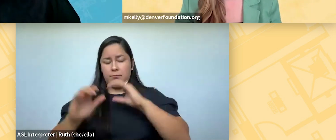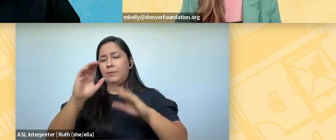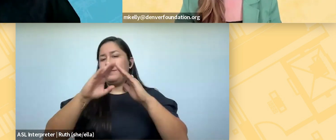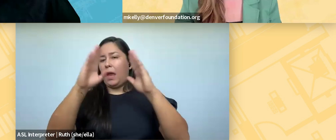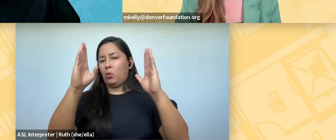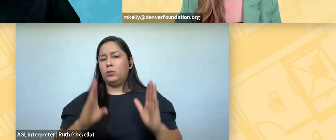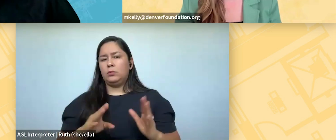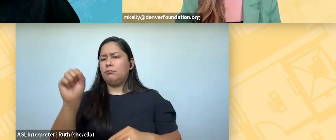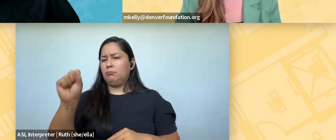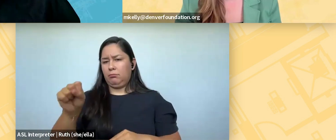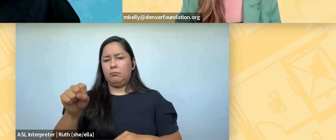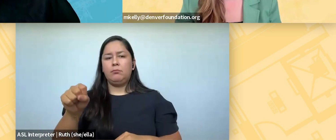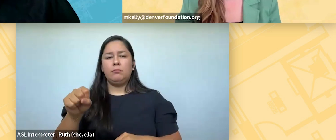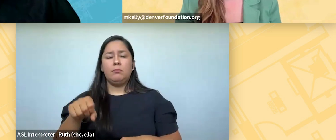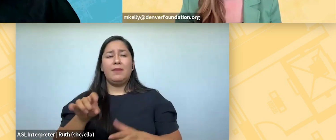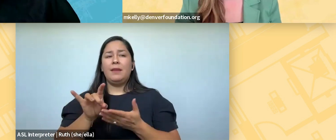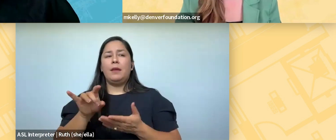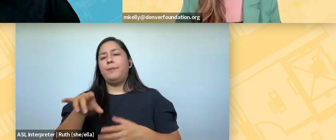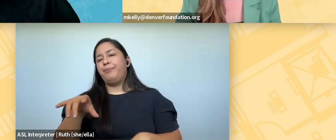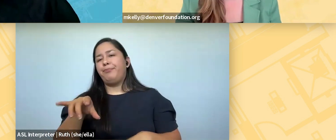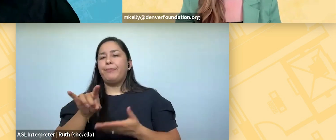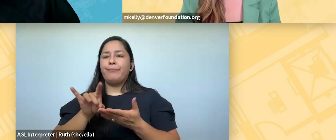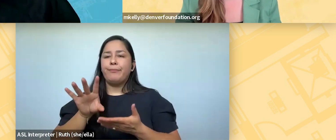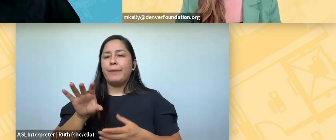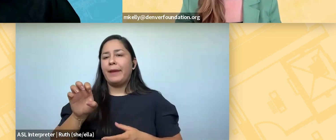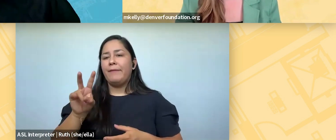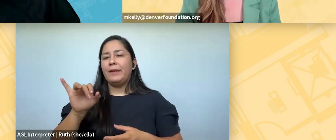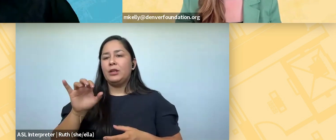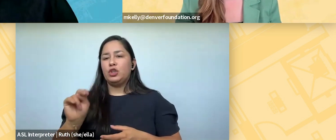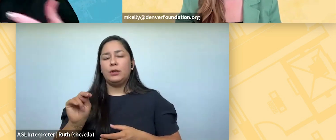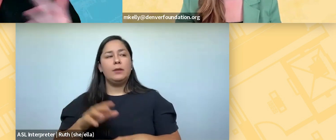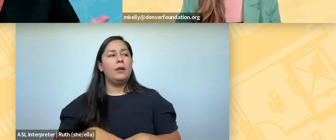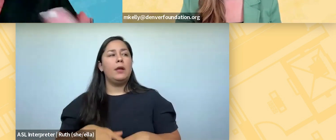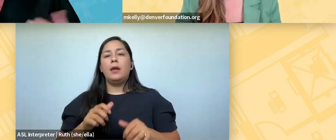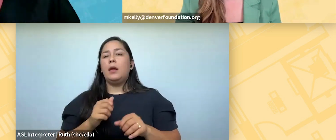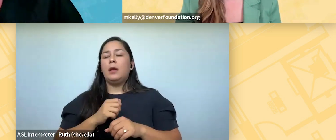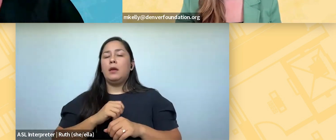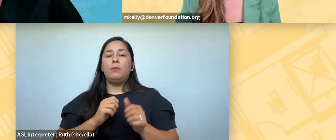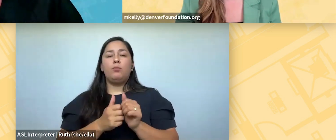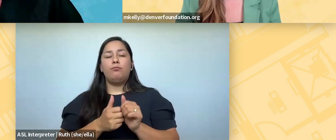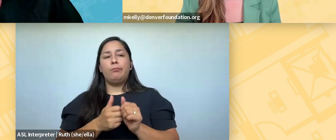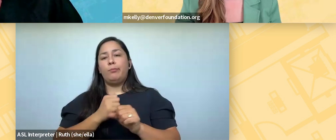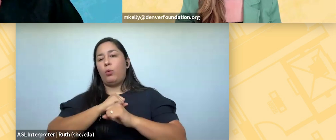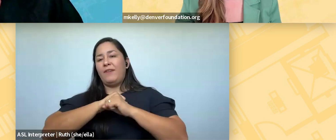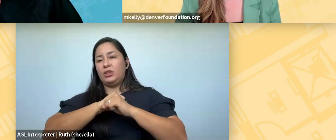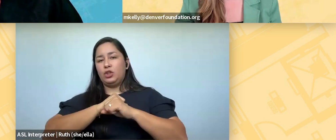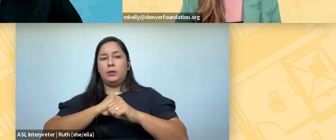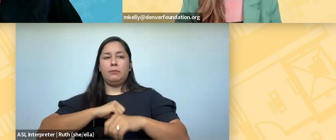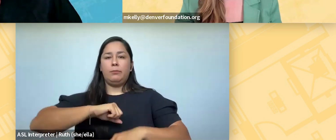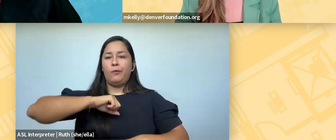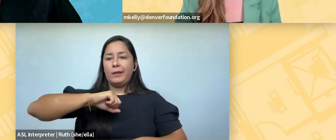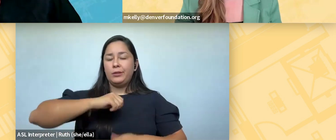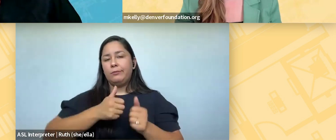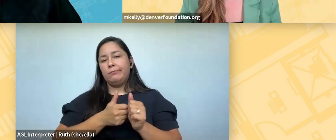So certainly, eviction, prevention support, housing navigation, all of those things are